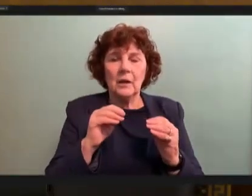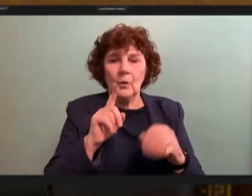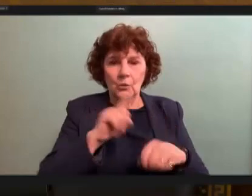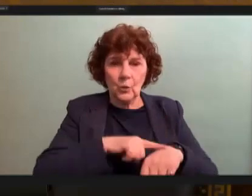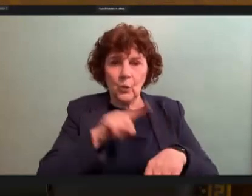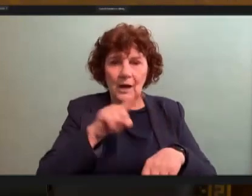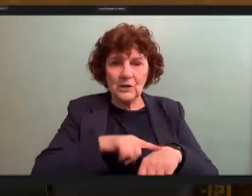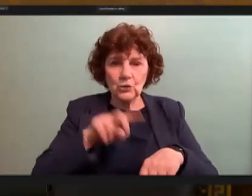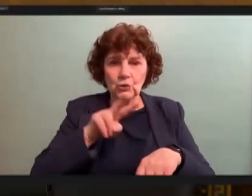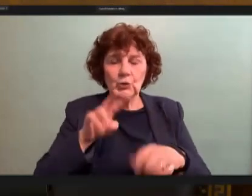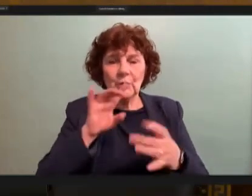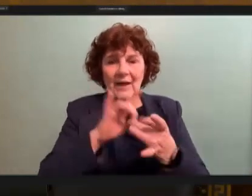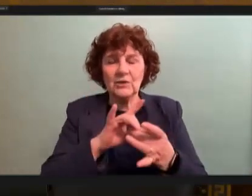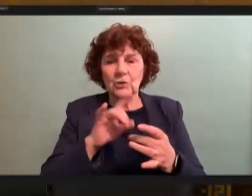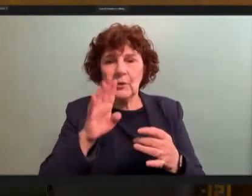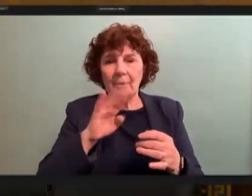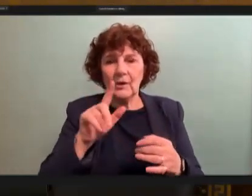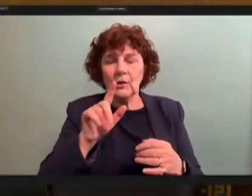Bill